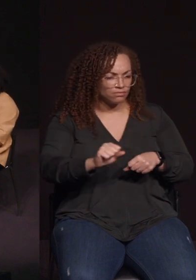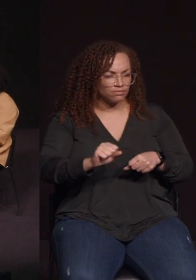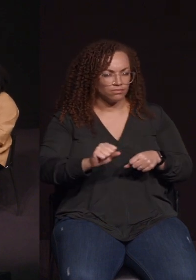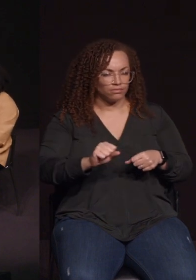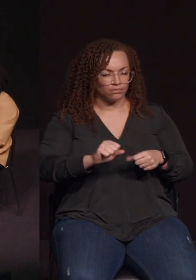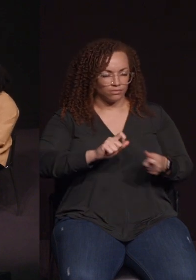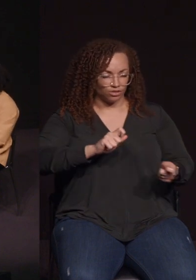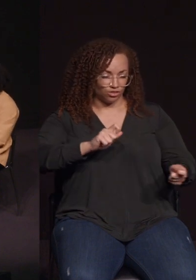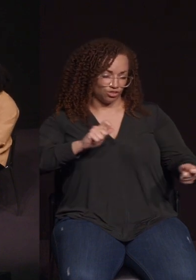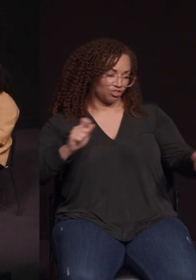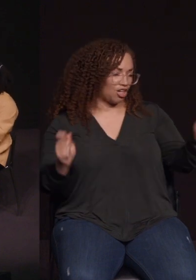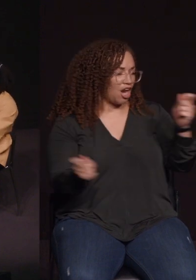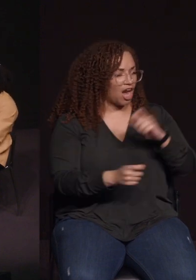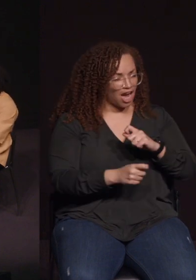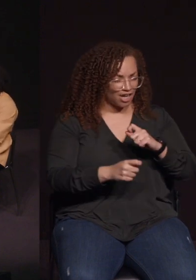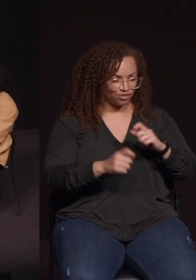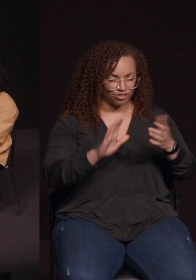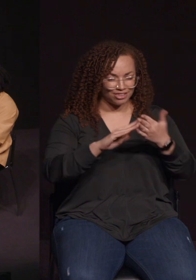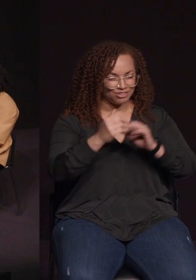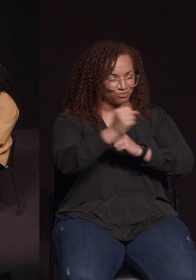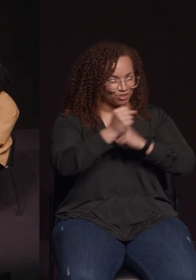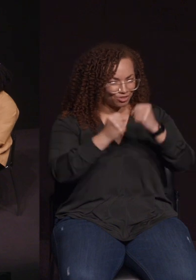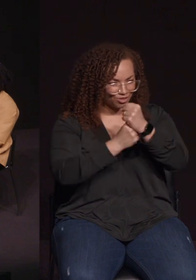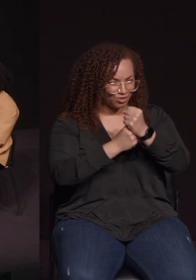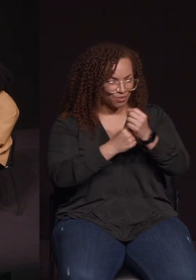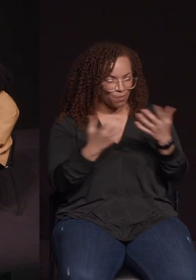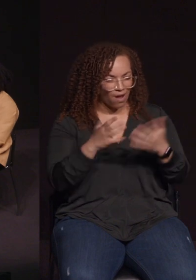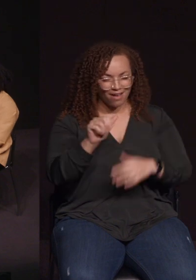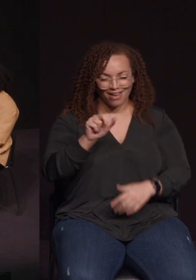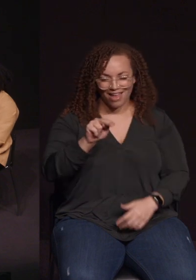Canfield Drive, right? Changing the streets,